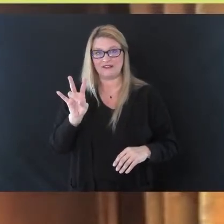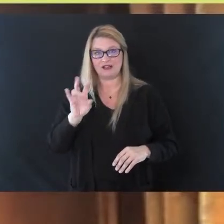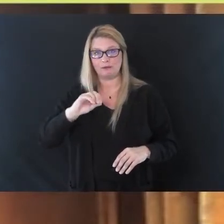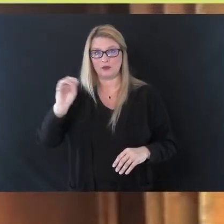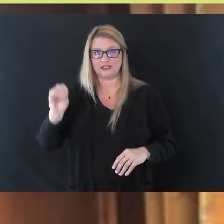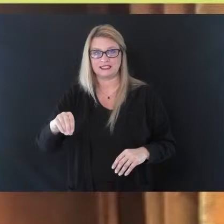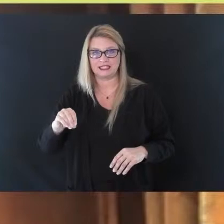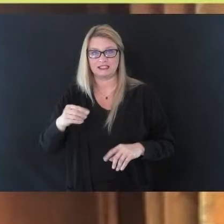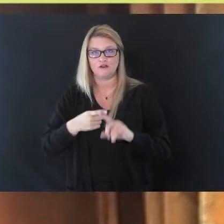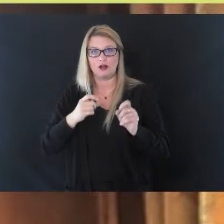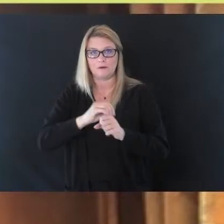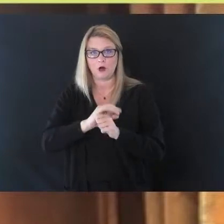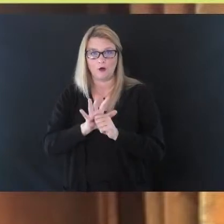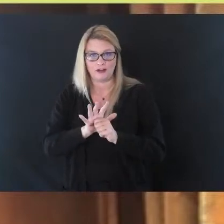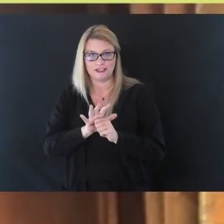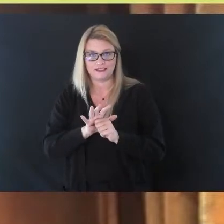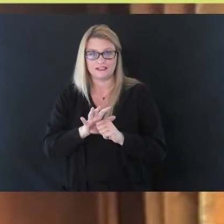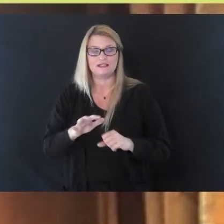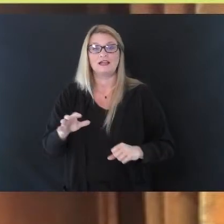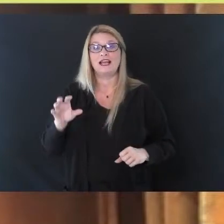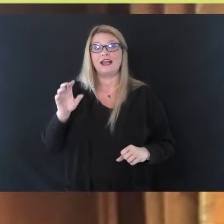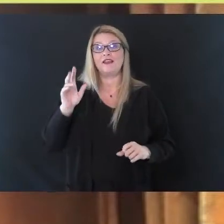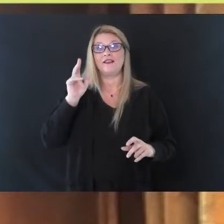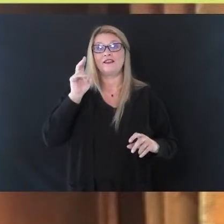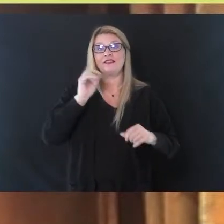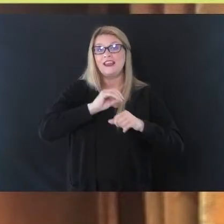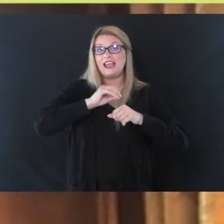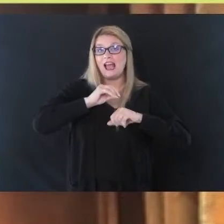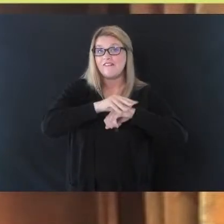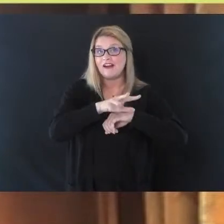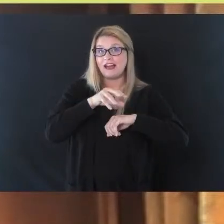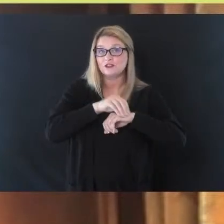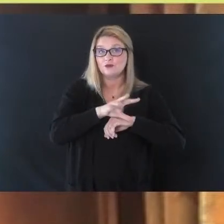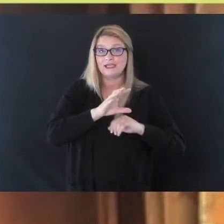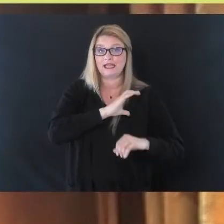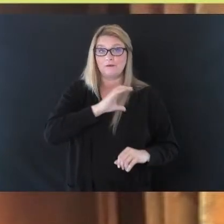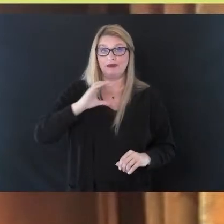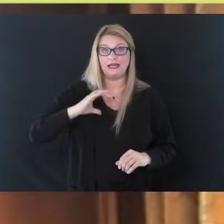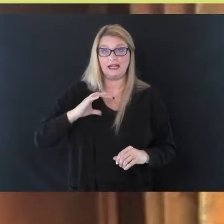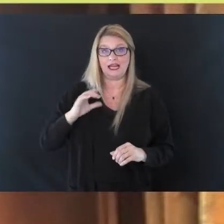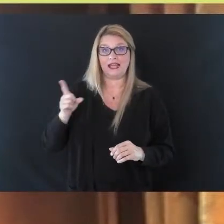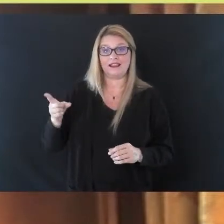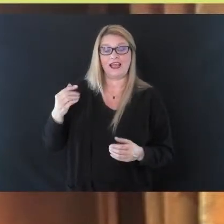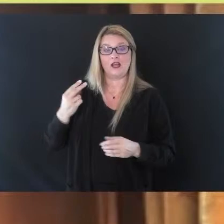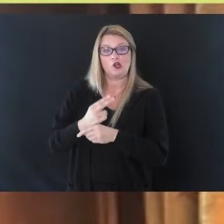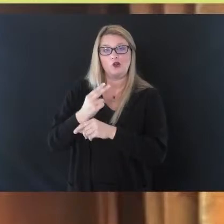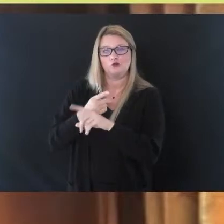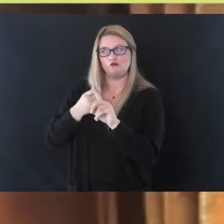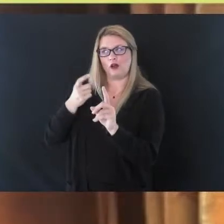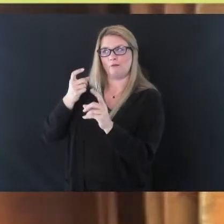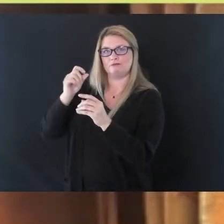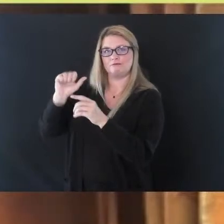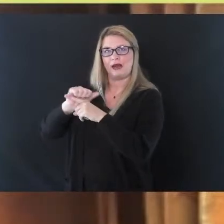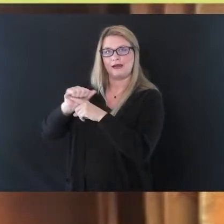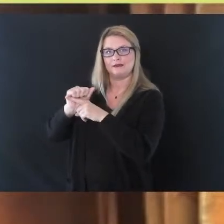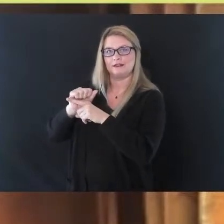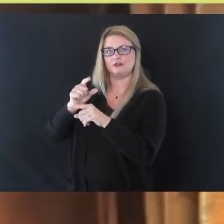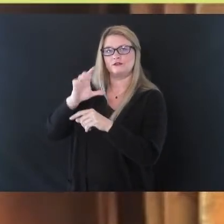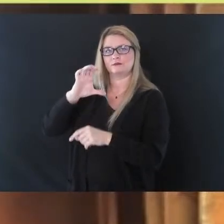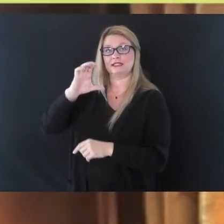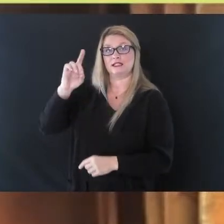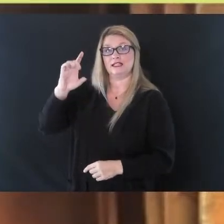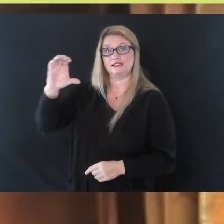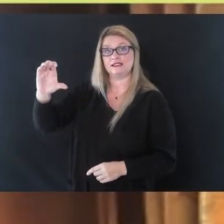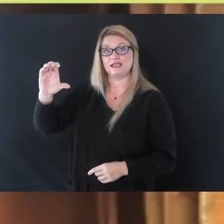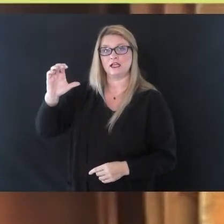of our deaths from COVID. The Advisory Committee for Immunization Practices from the CDC recommended the